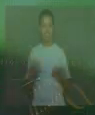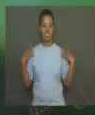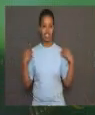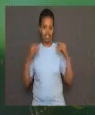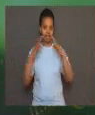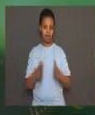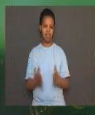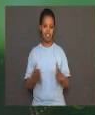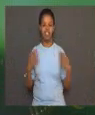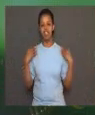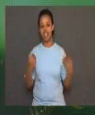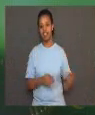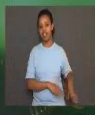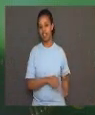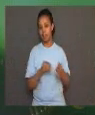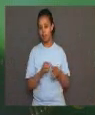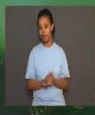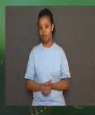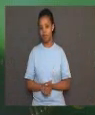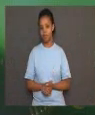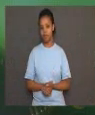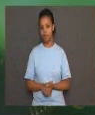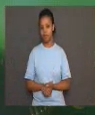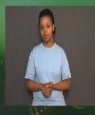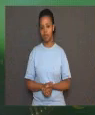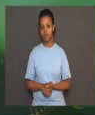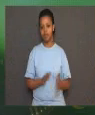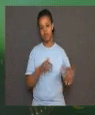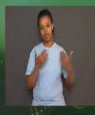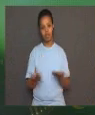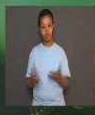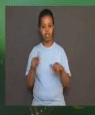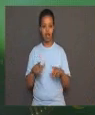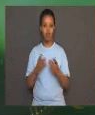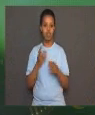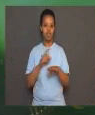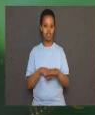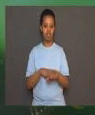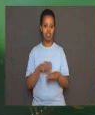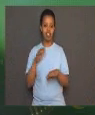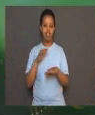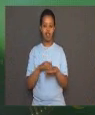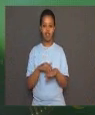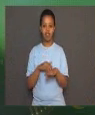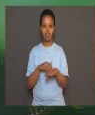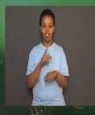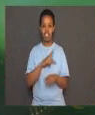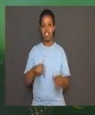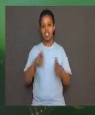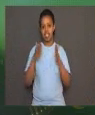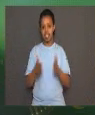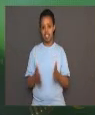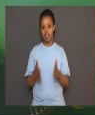Hello, teacher. Hello, students. Welcome to today's lesson on the